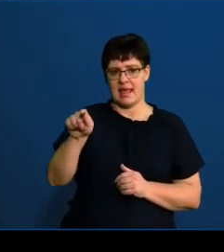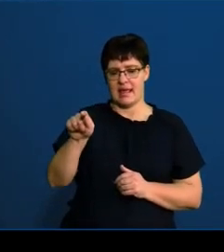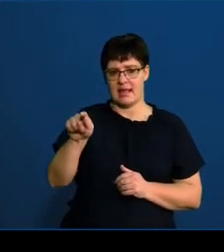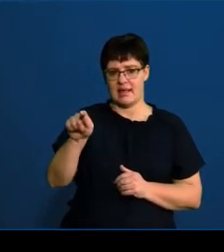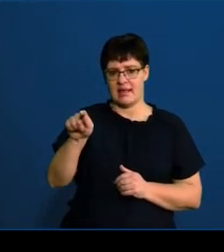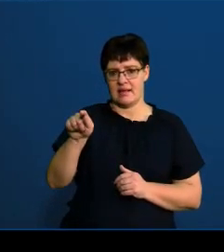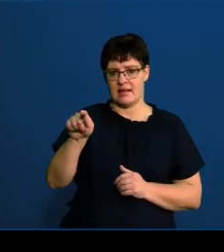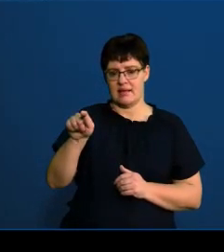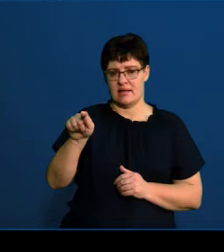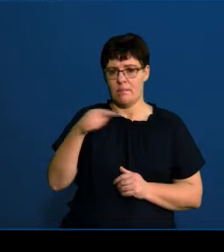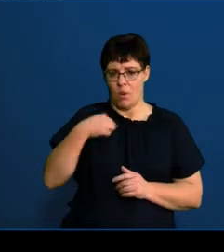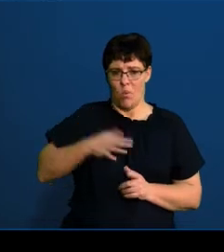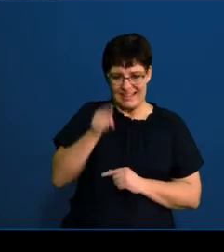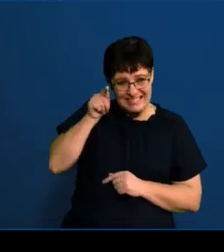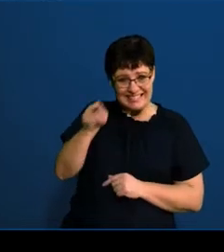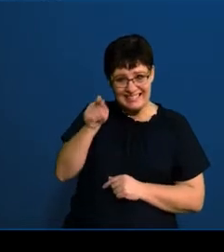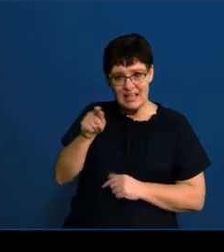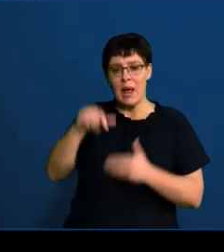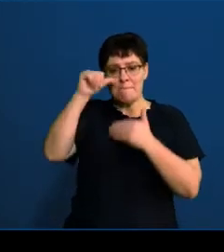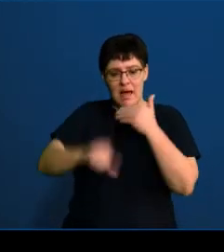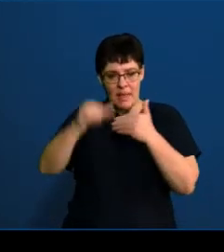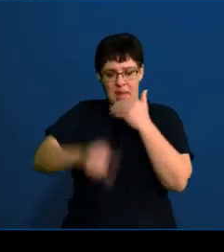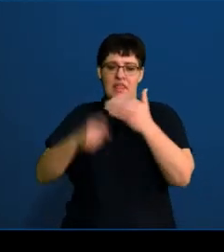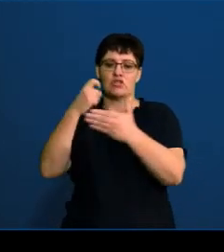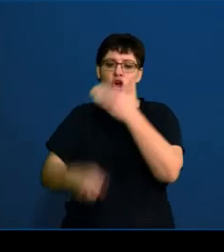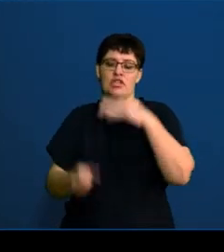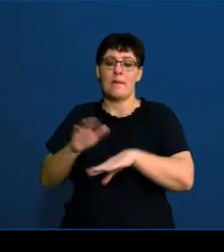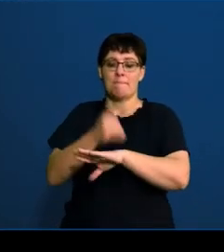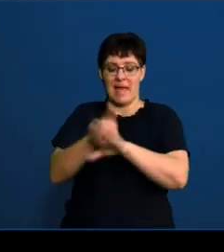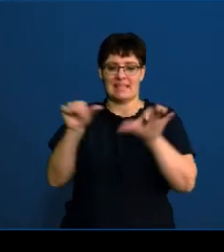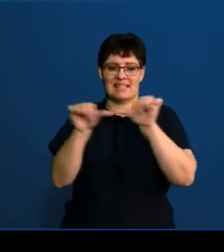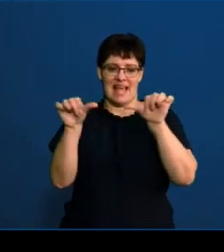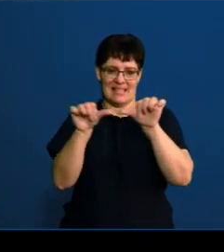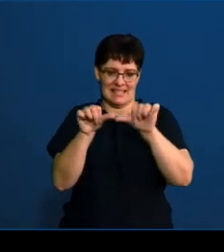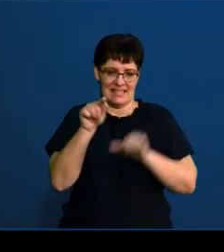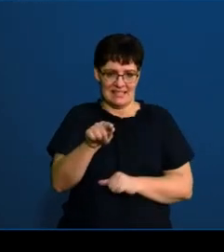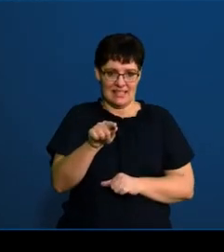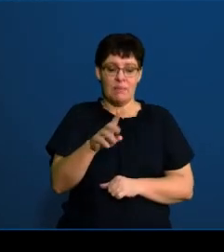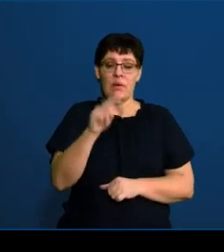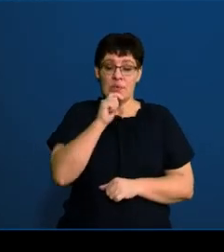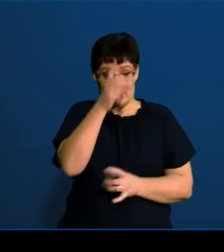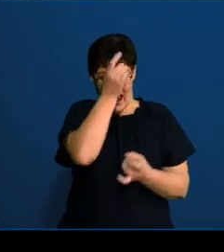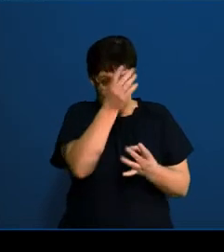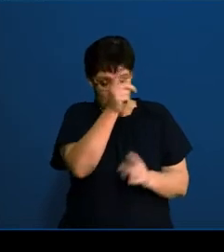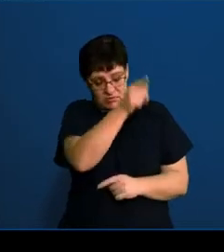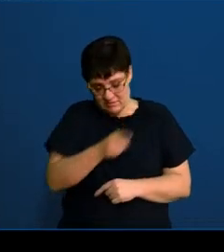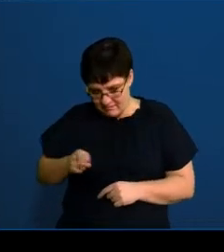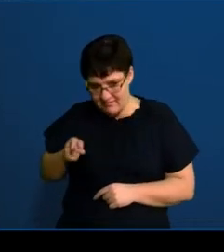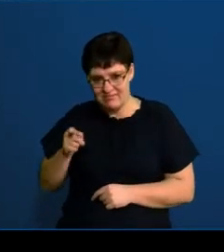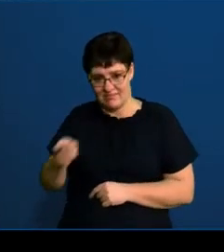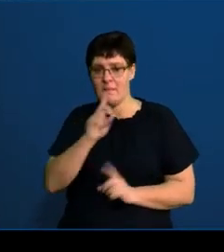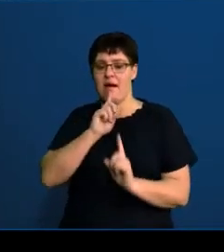That's the A I'm looking for. So that's the monthly sewer charge based on the stand size, and I'm going to be using that information, and that's what I've got in my